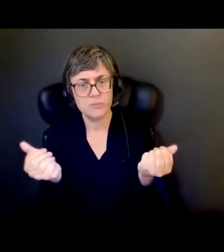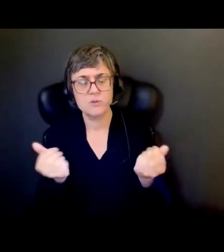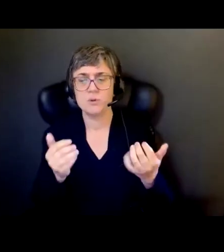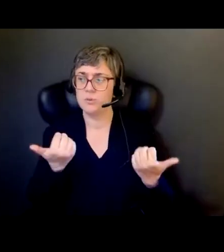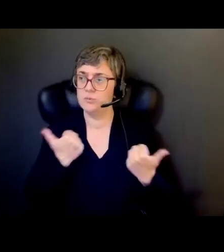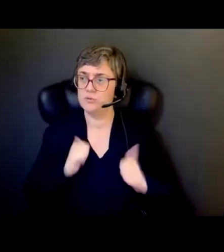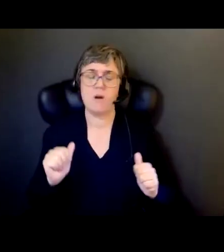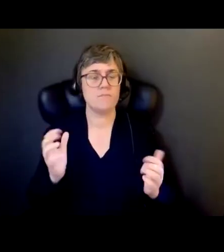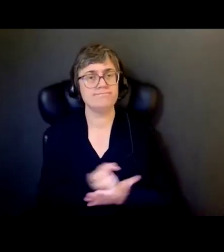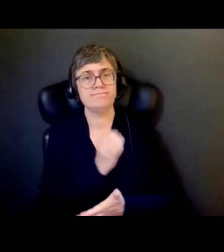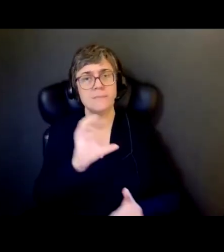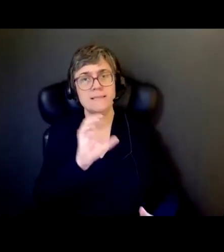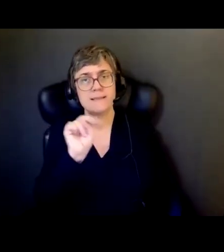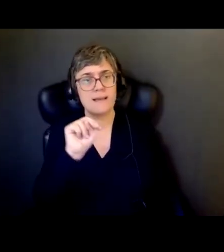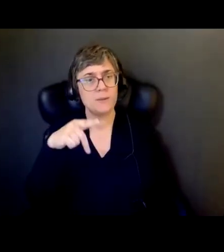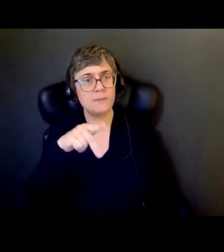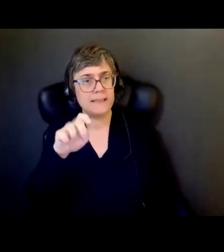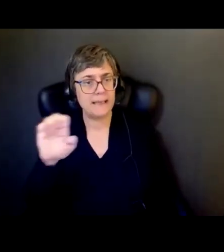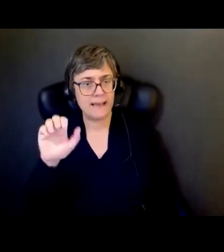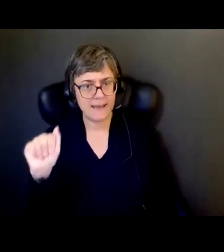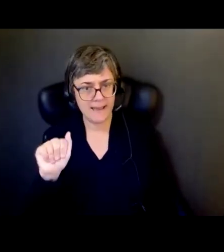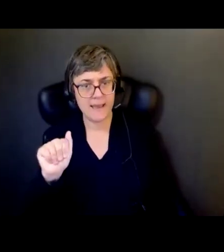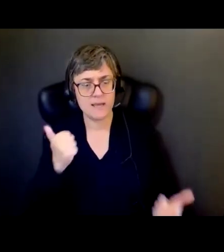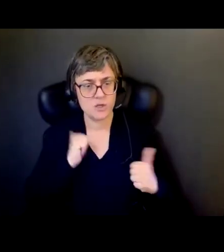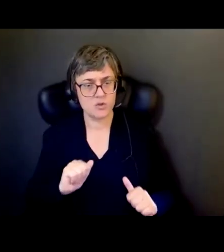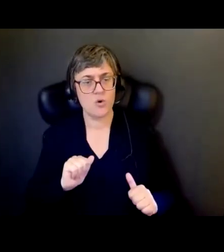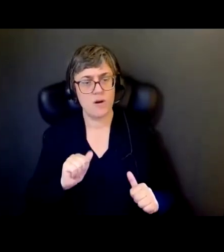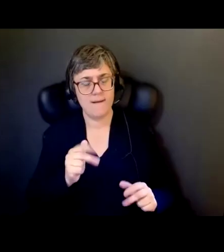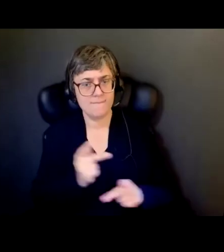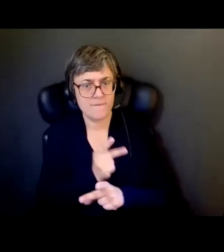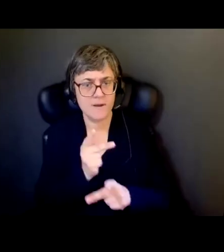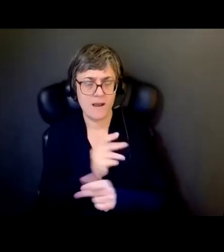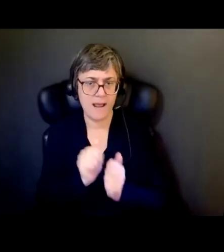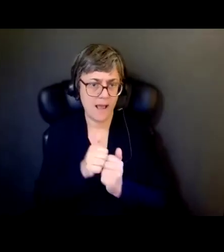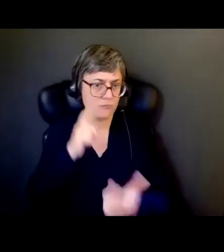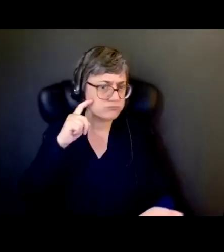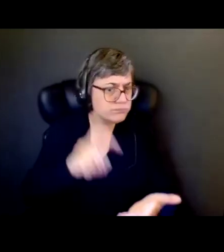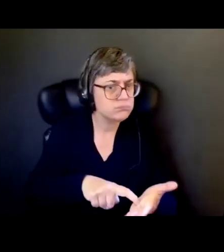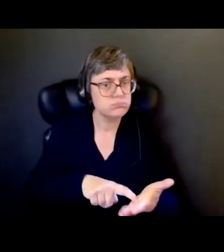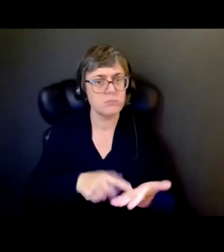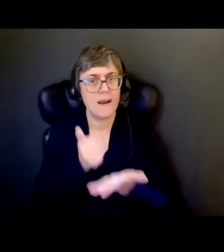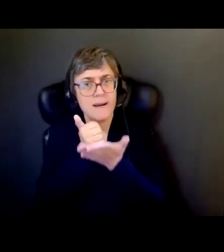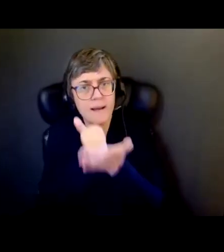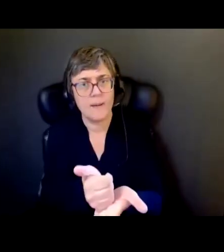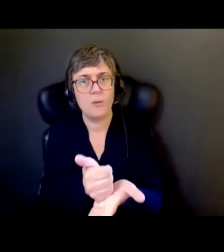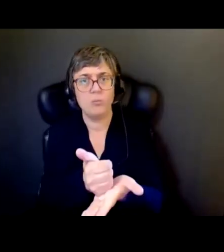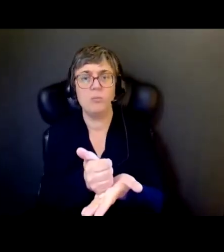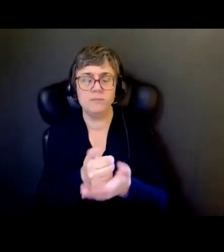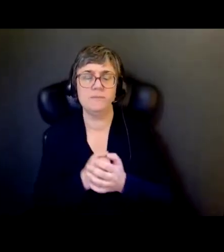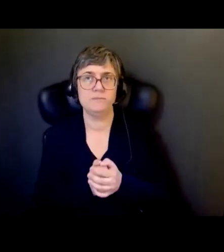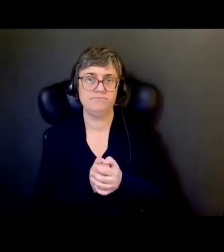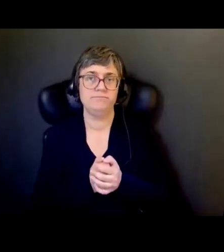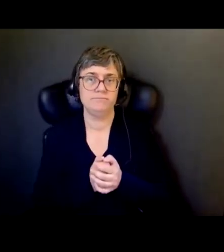gap. So our goal today together is to mobilize knowledge, spark some reflection, and strengthen